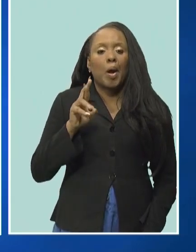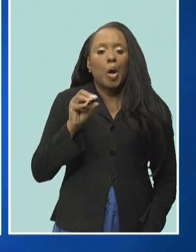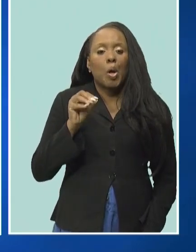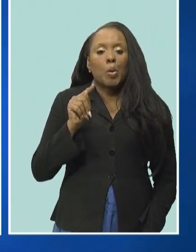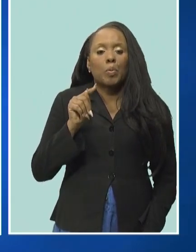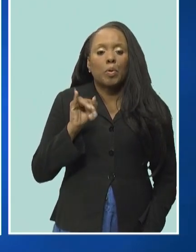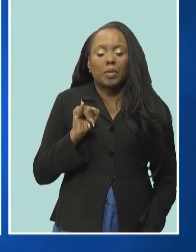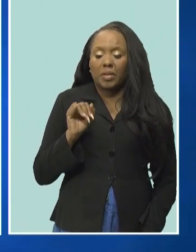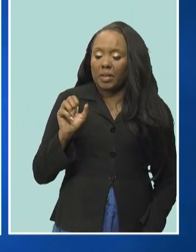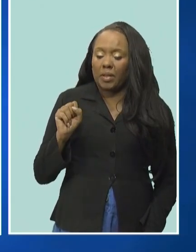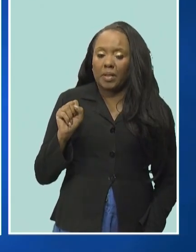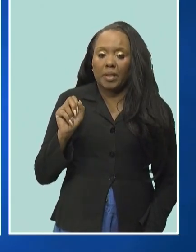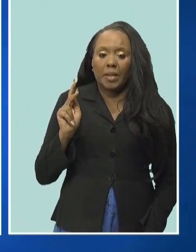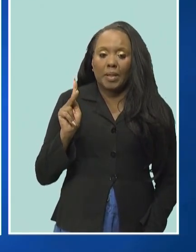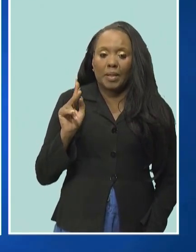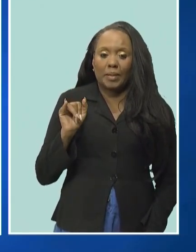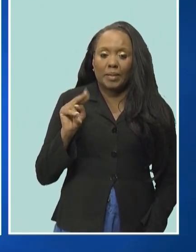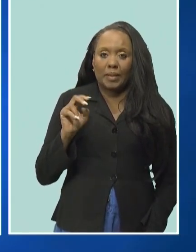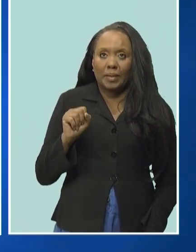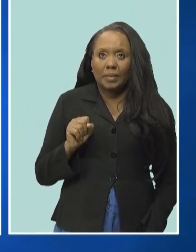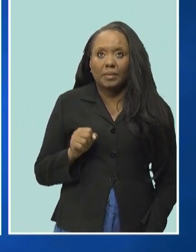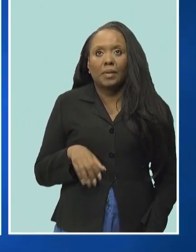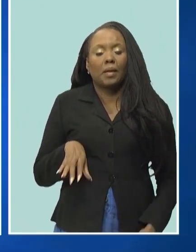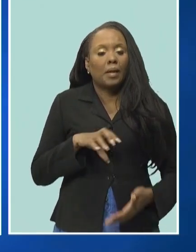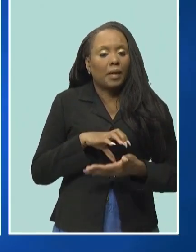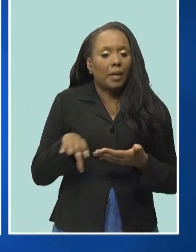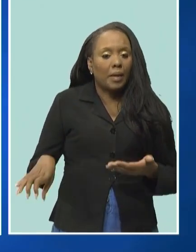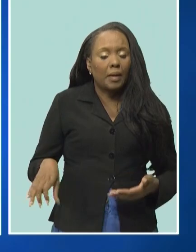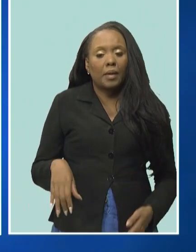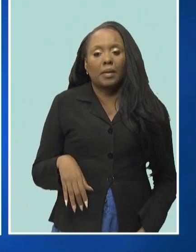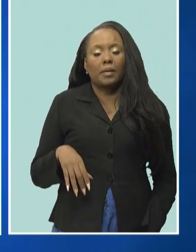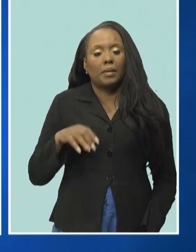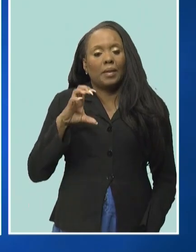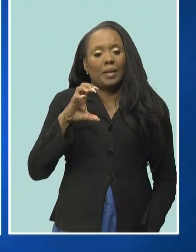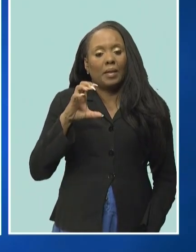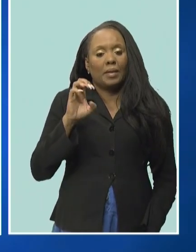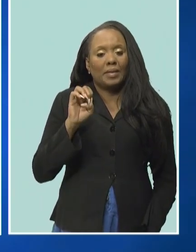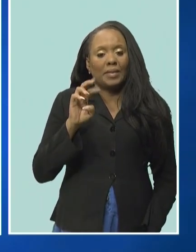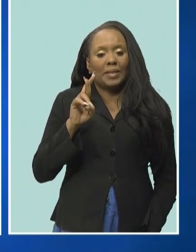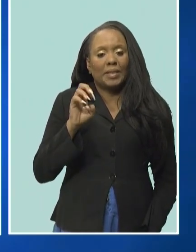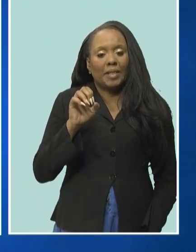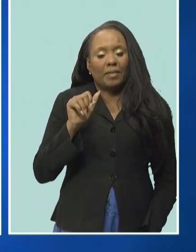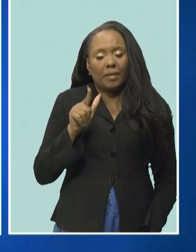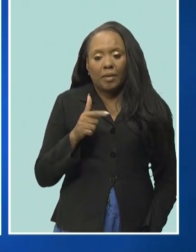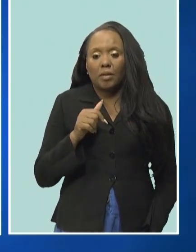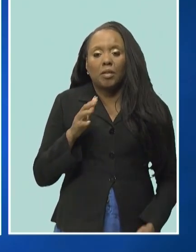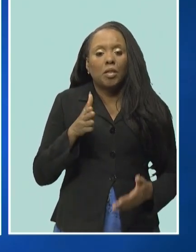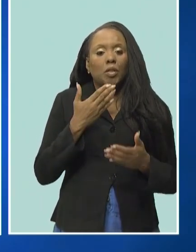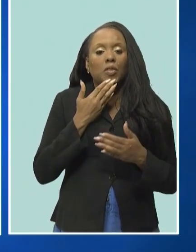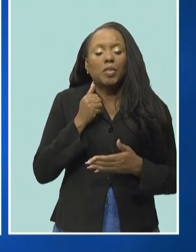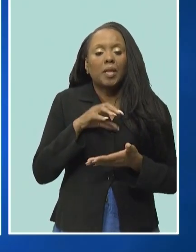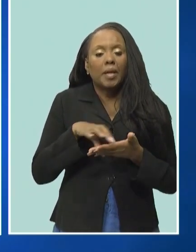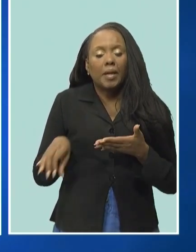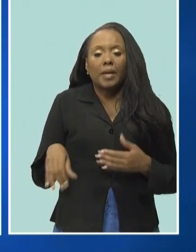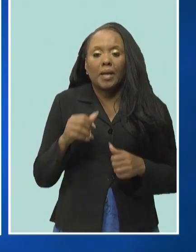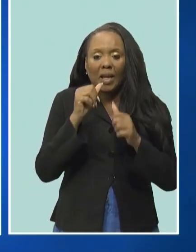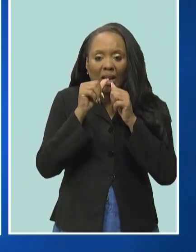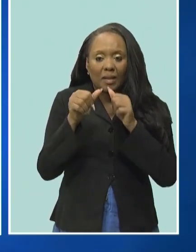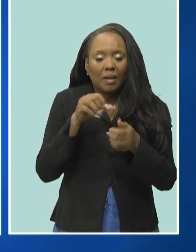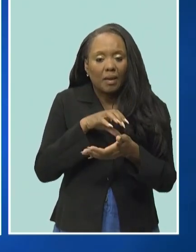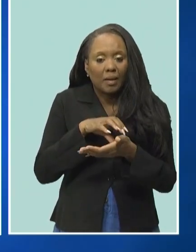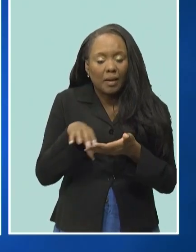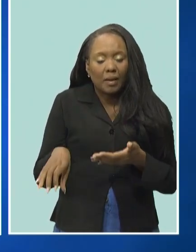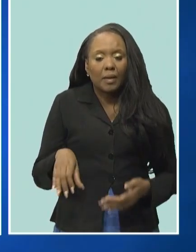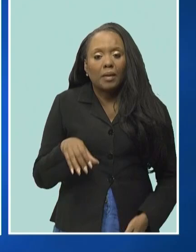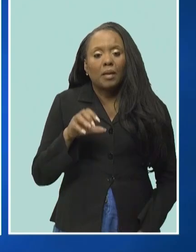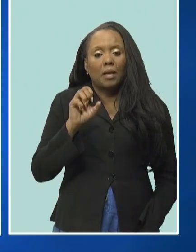We do cake, granola bars, the cereal as well, sugar cake, nut cake, even samosas, all